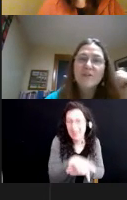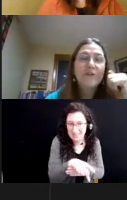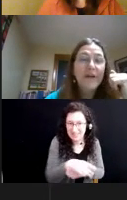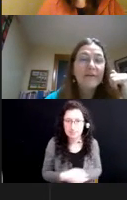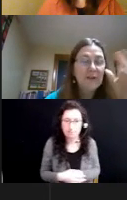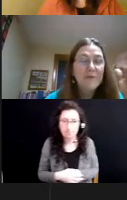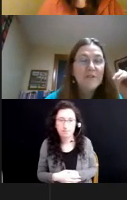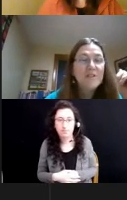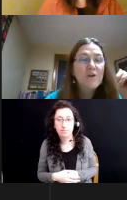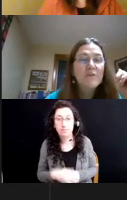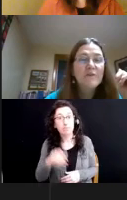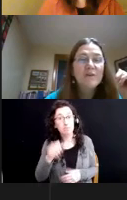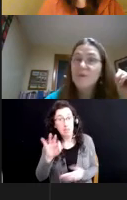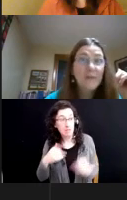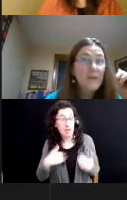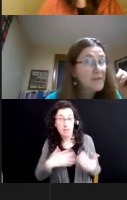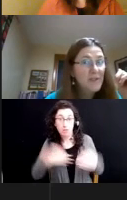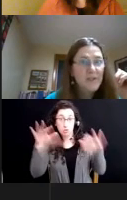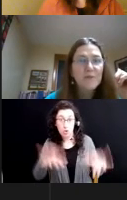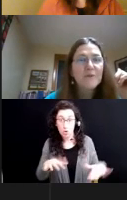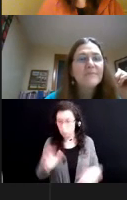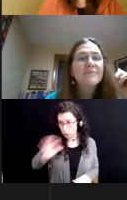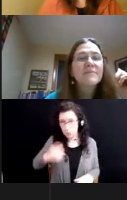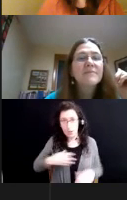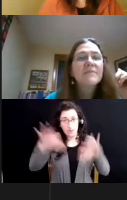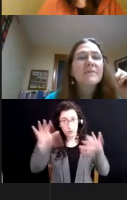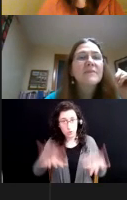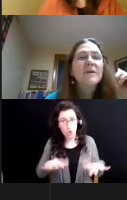if we get snow, great. You know, we used to get snow often in the winter. We don't as much anymore.